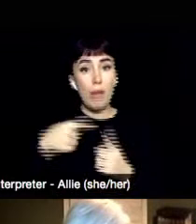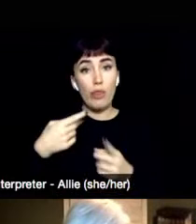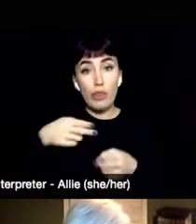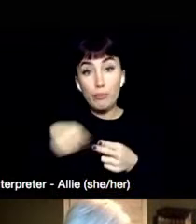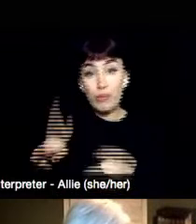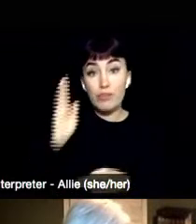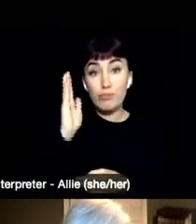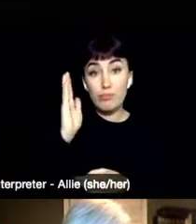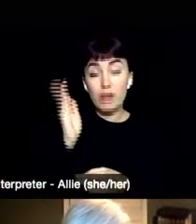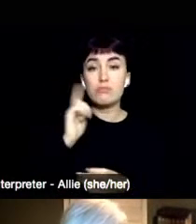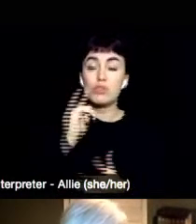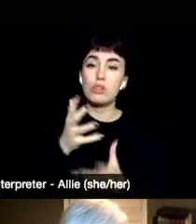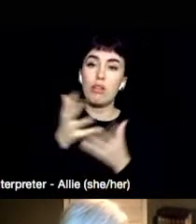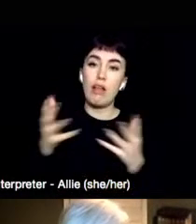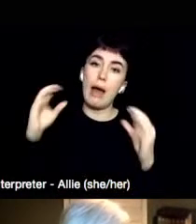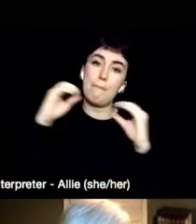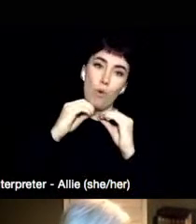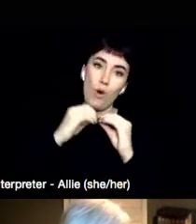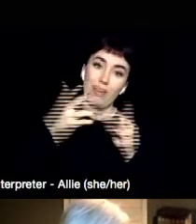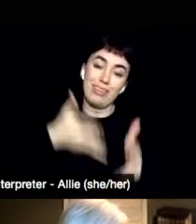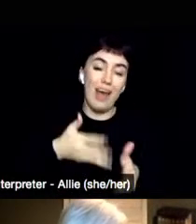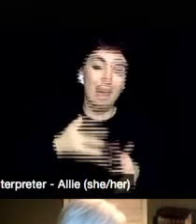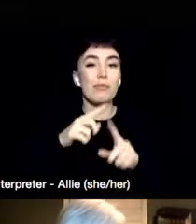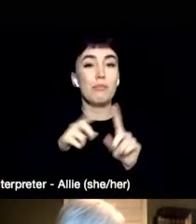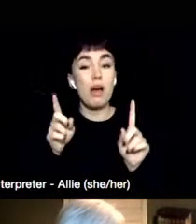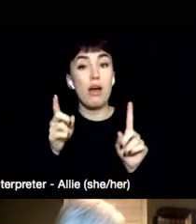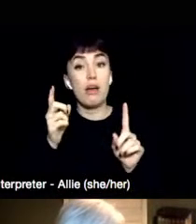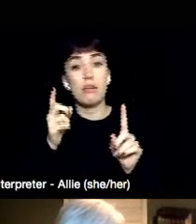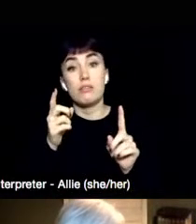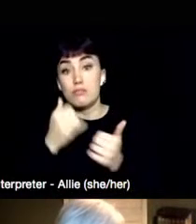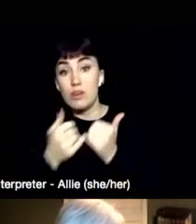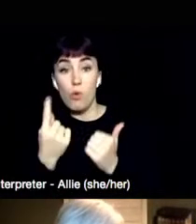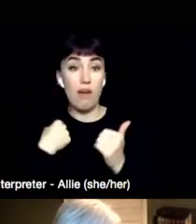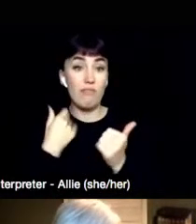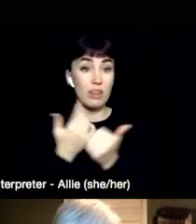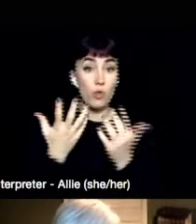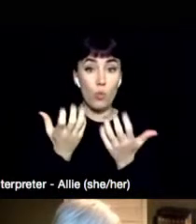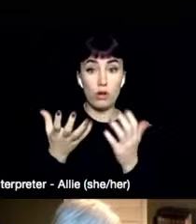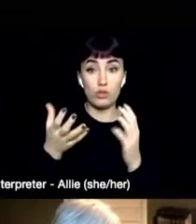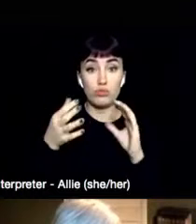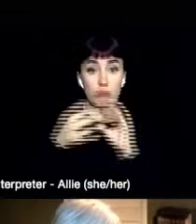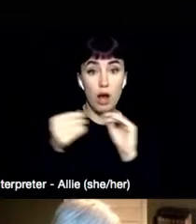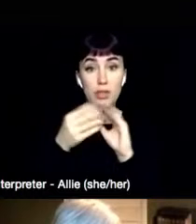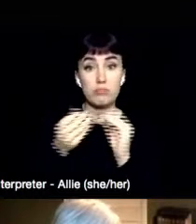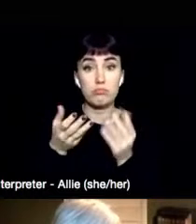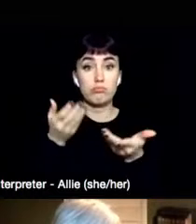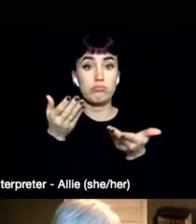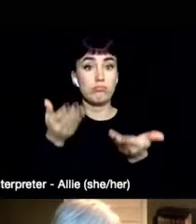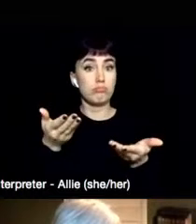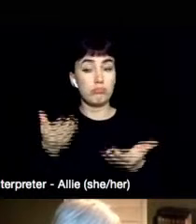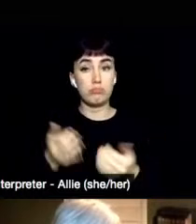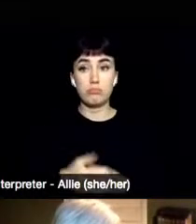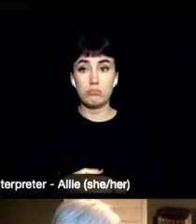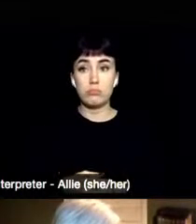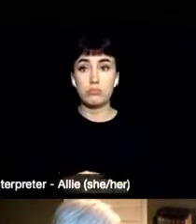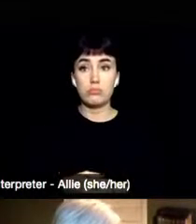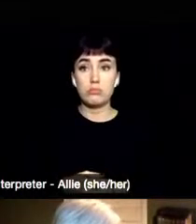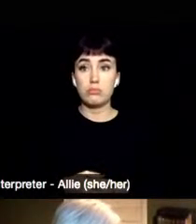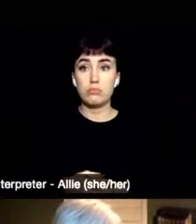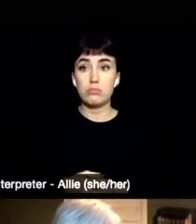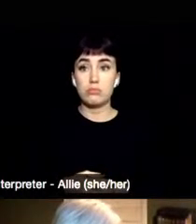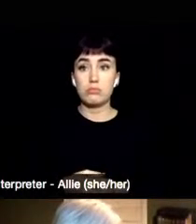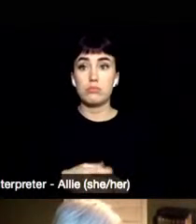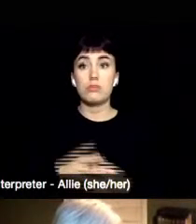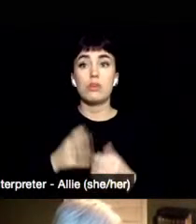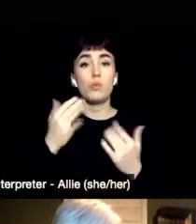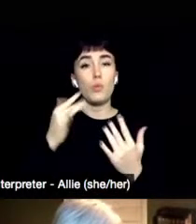tonight, there's a lot more there to it. But if anybody does have anything they would like to say, I would ask that they do so when we